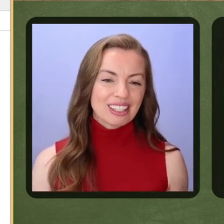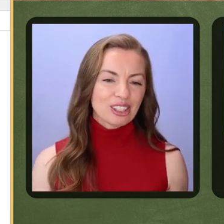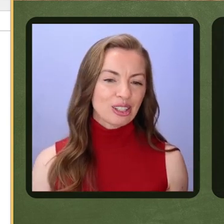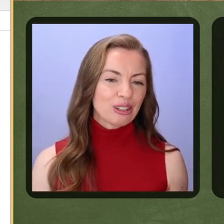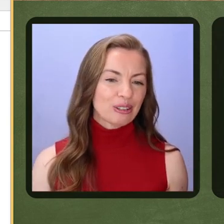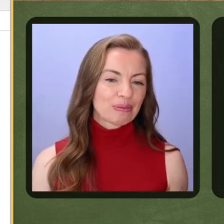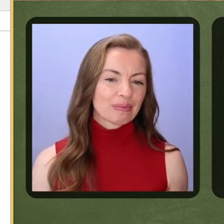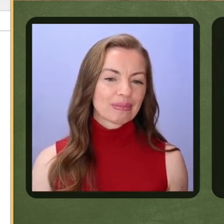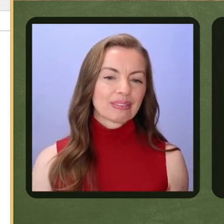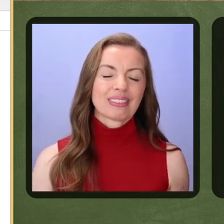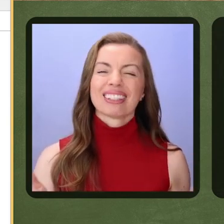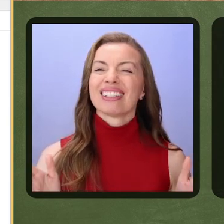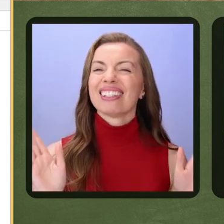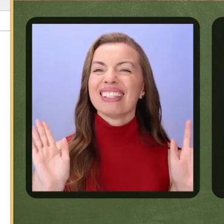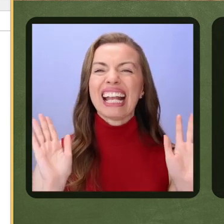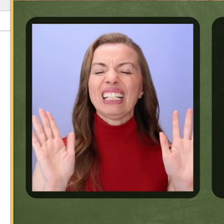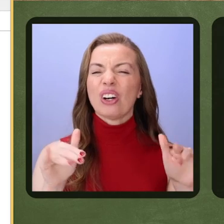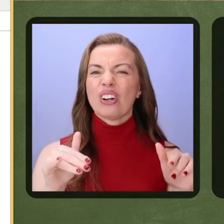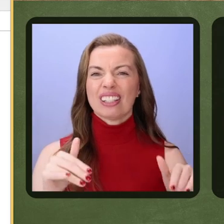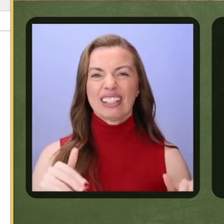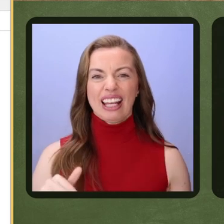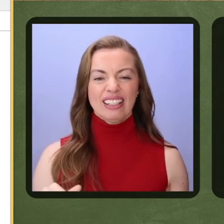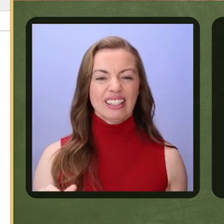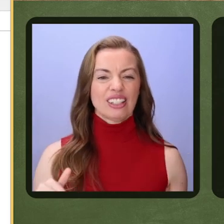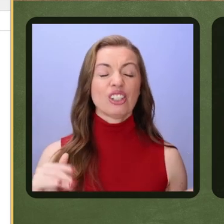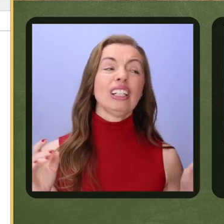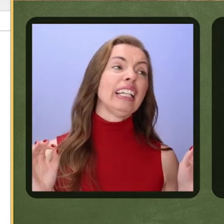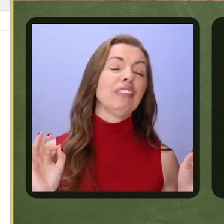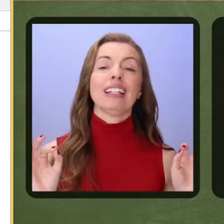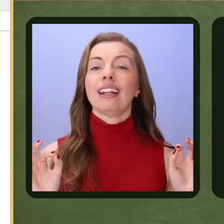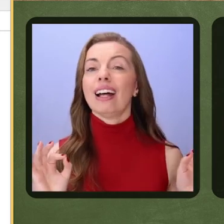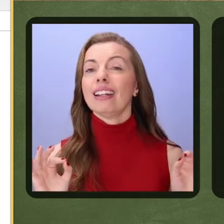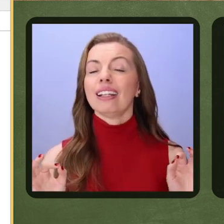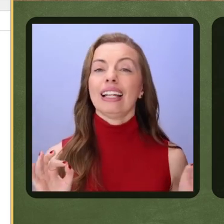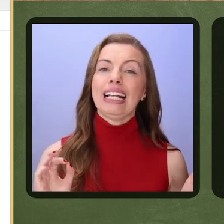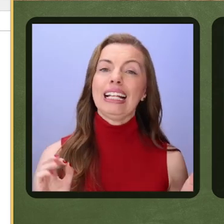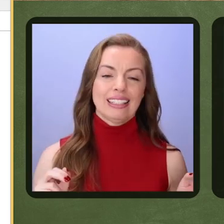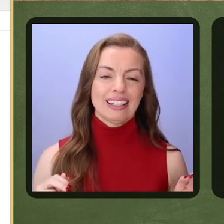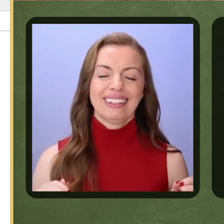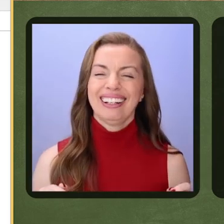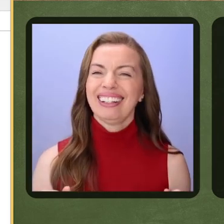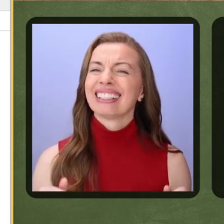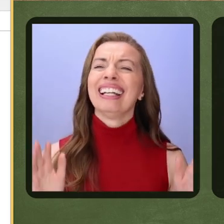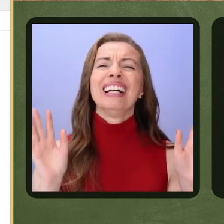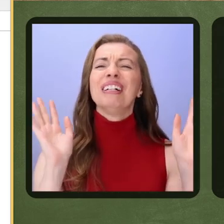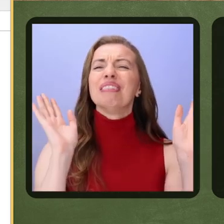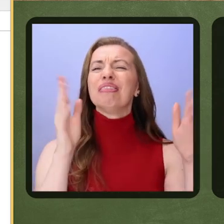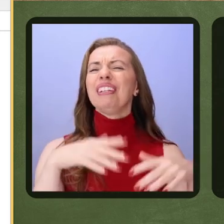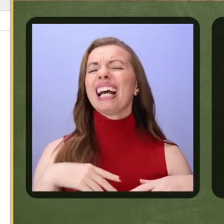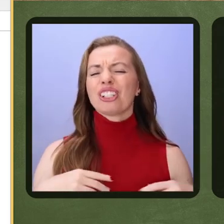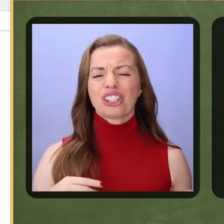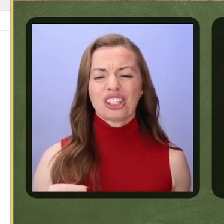Which means to say nonsense, to live in la-la land. Yeah?